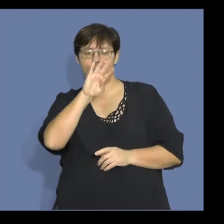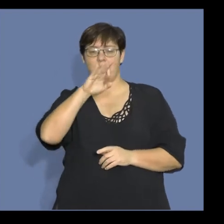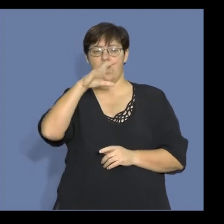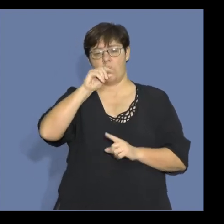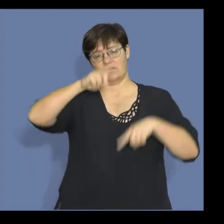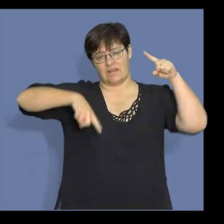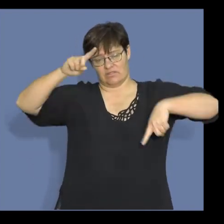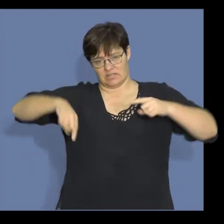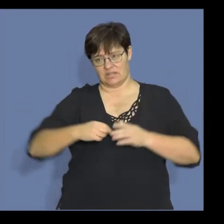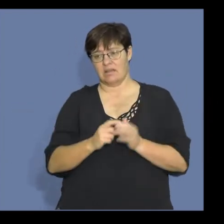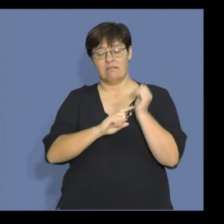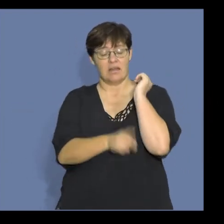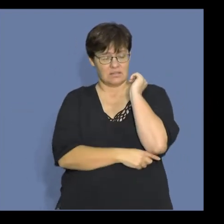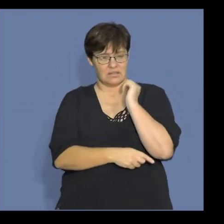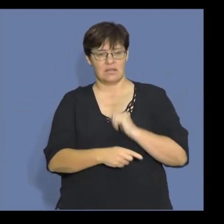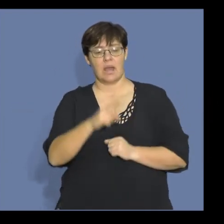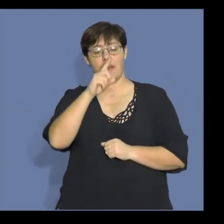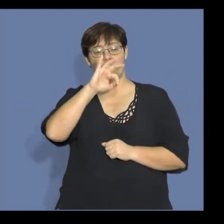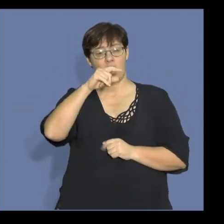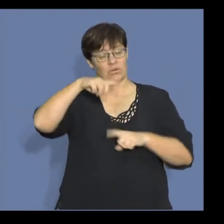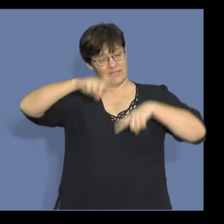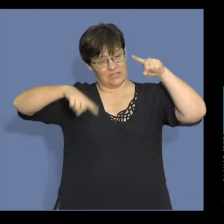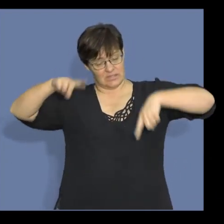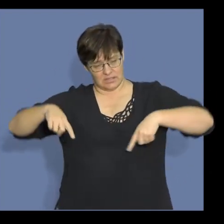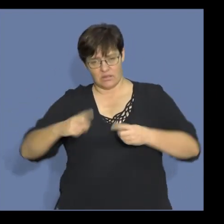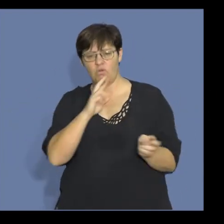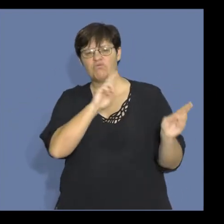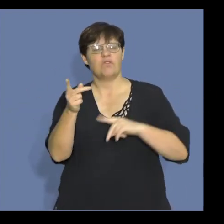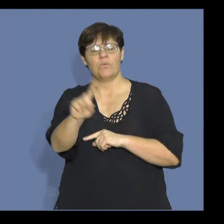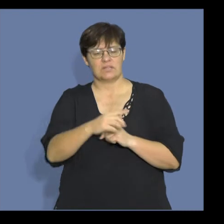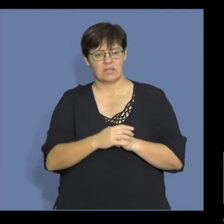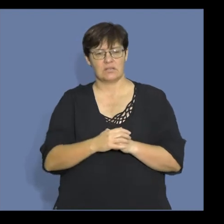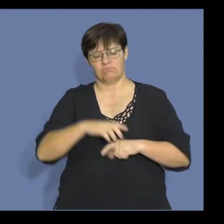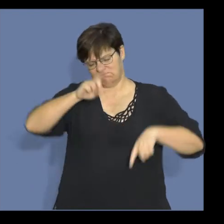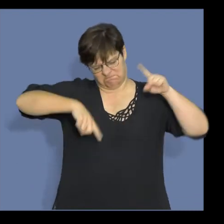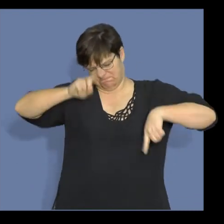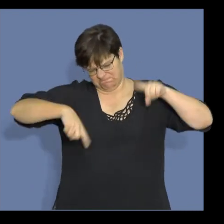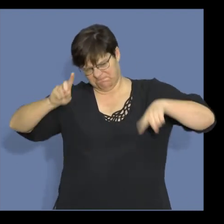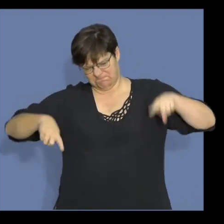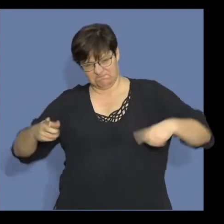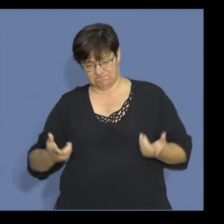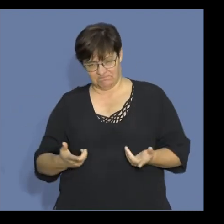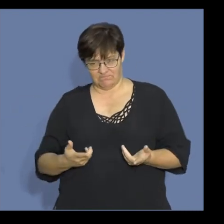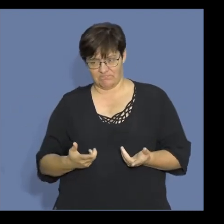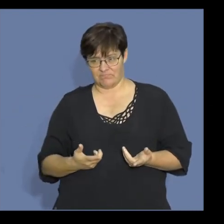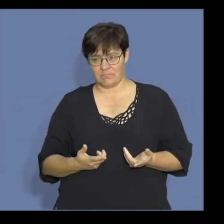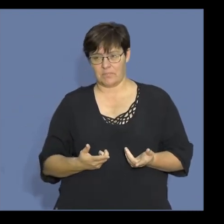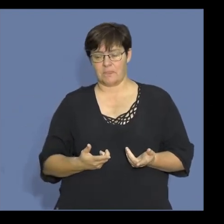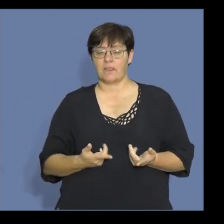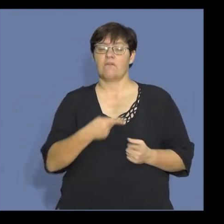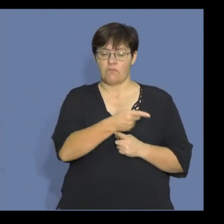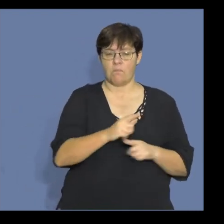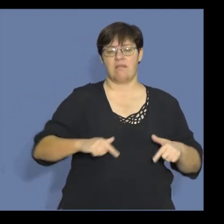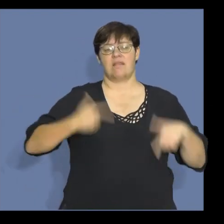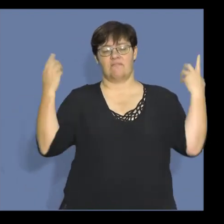concept when we look at biodiversity. And finally, biodiversity refers to the variety,